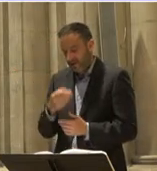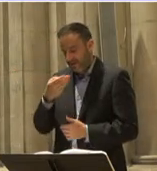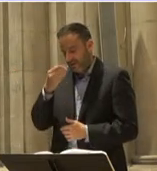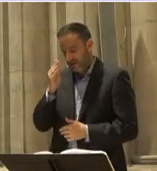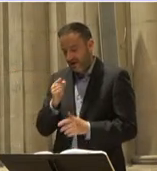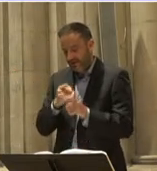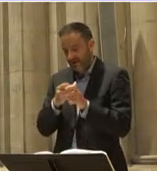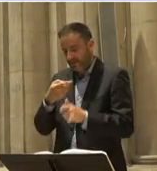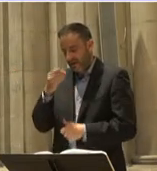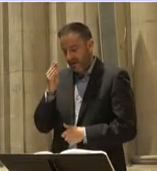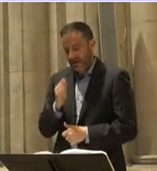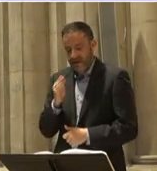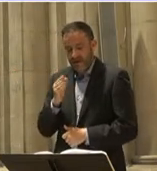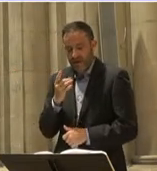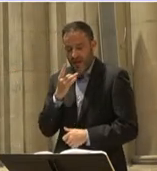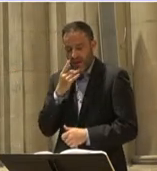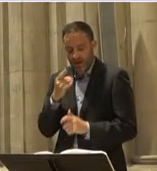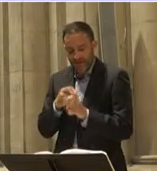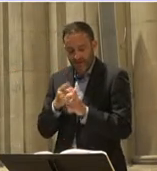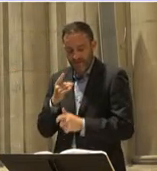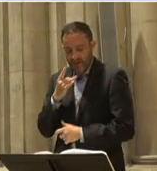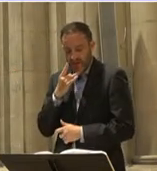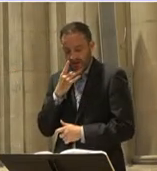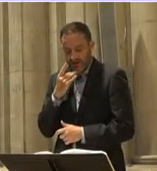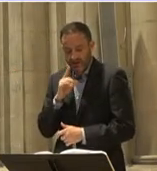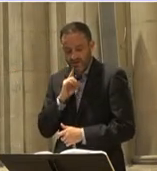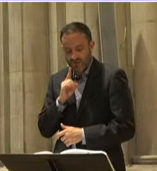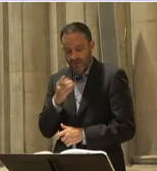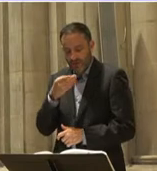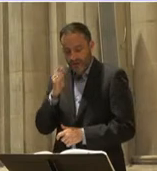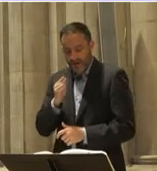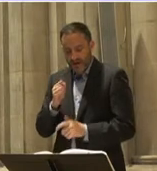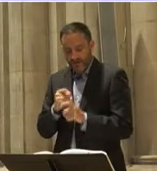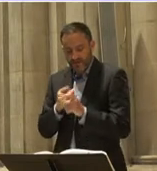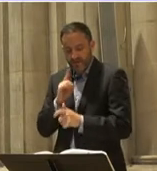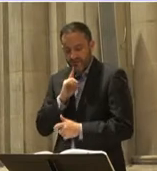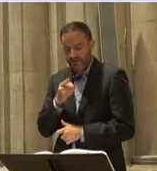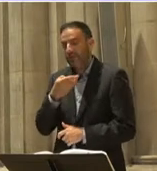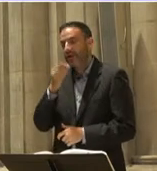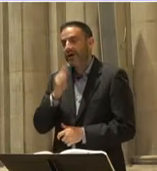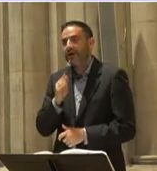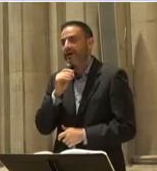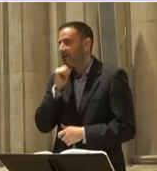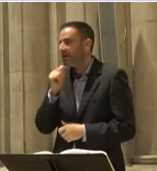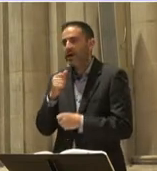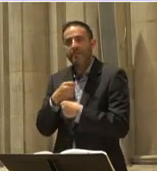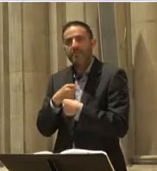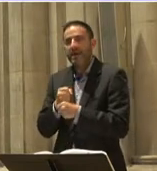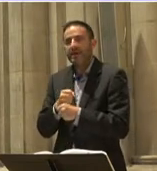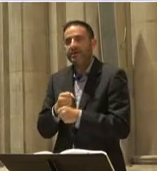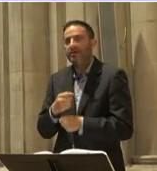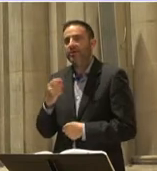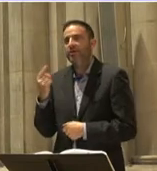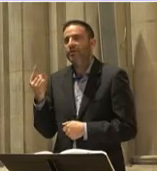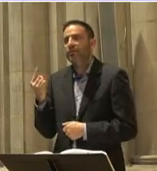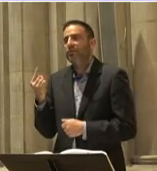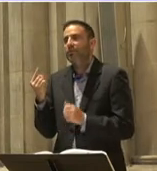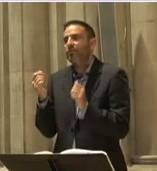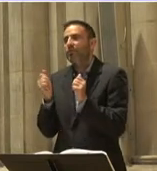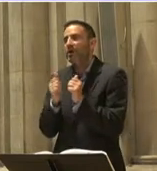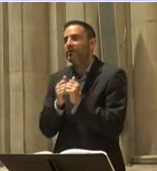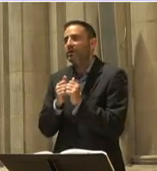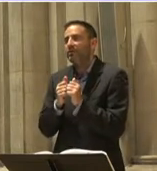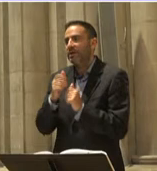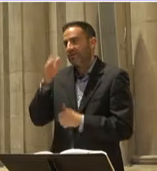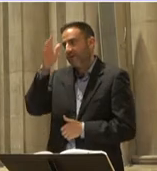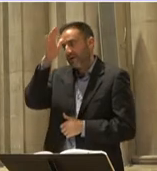God from God, light from light, true God from true God, begotten, not made, of